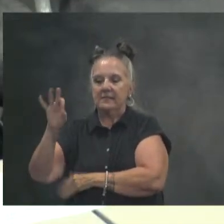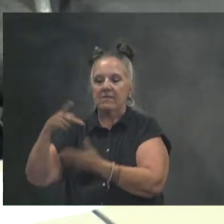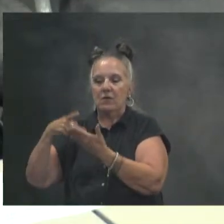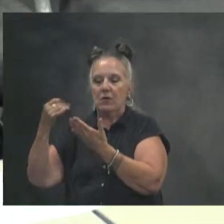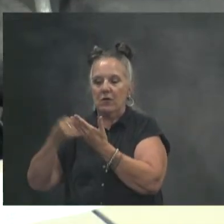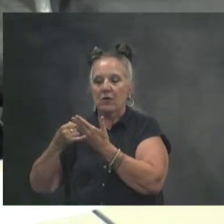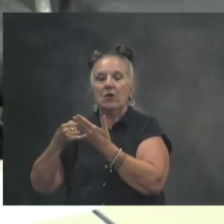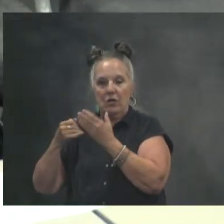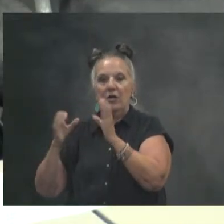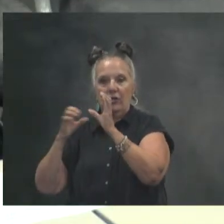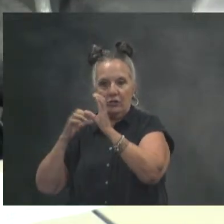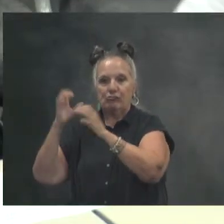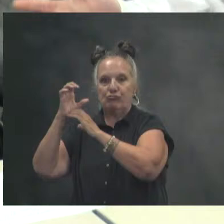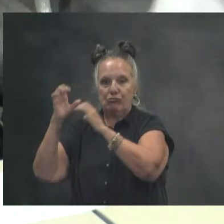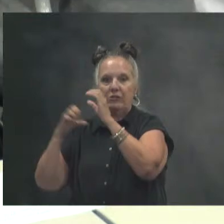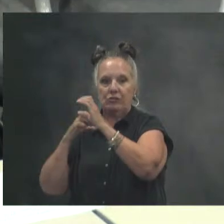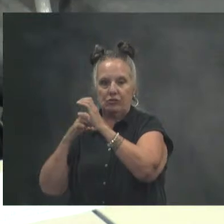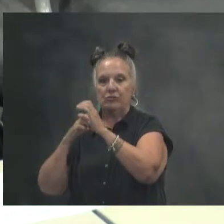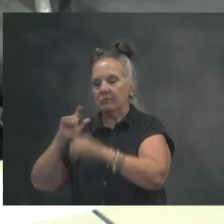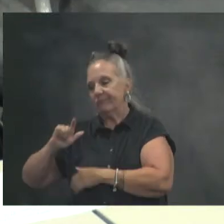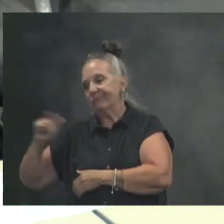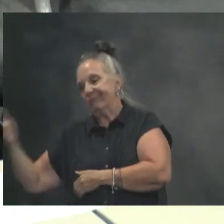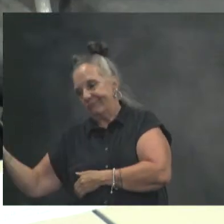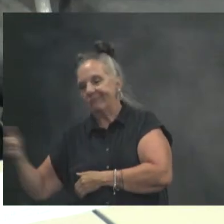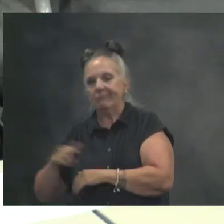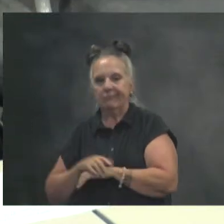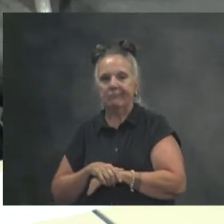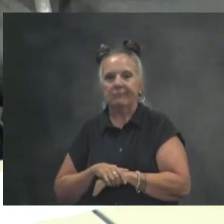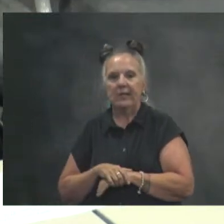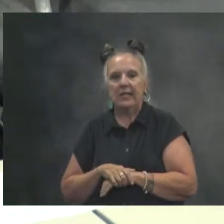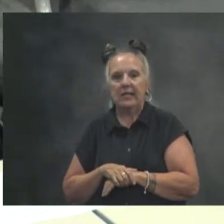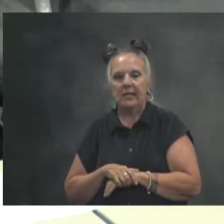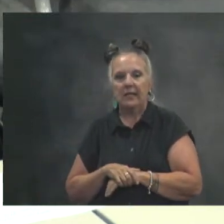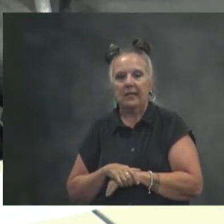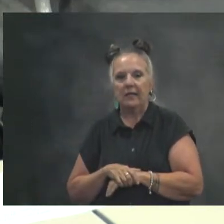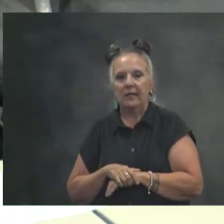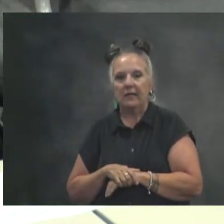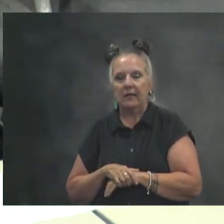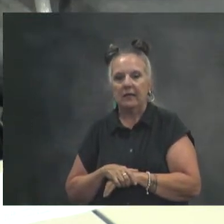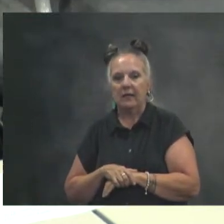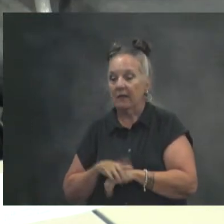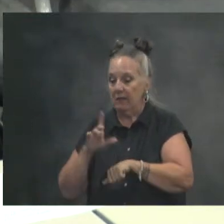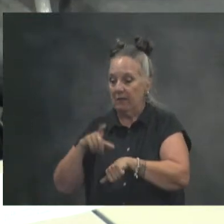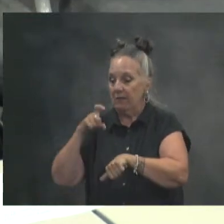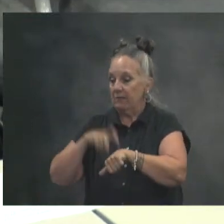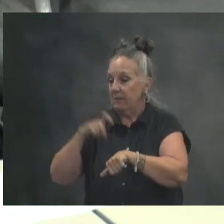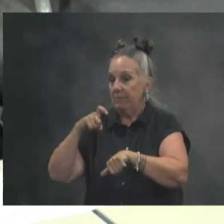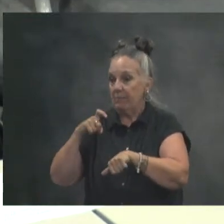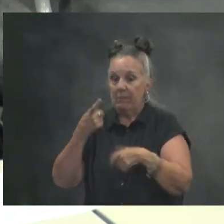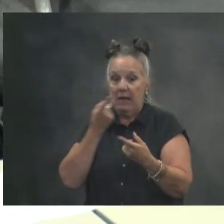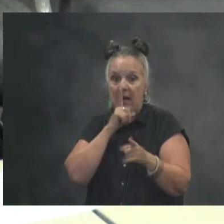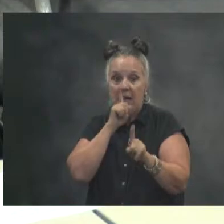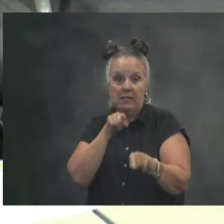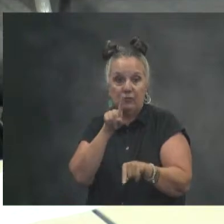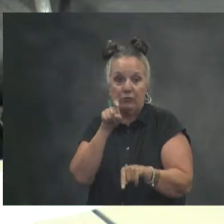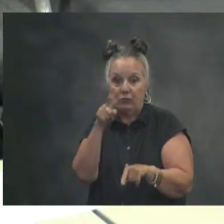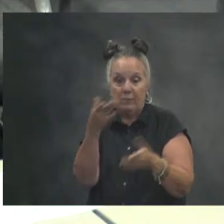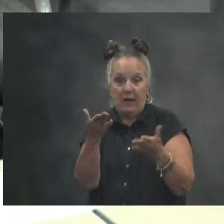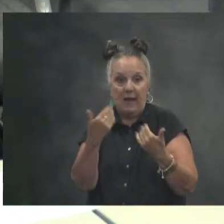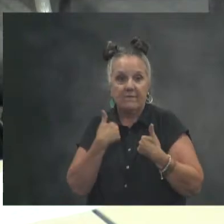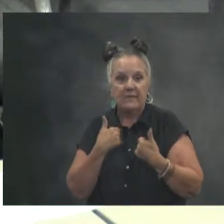which is the construction document phase, as Mr. Blake said. And at this time, we'll answer any questions that you may